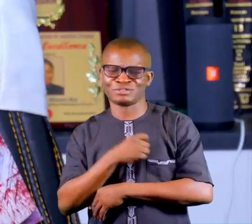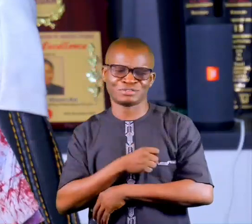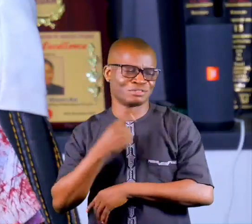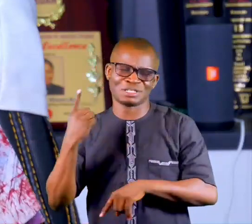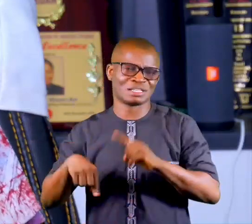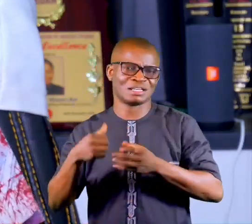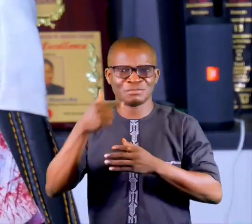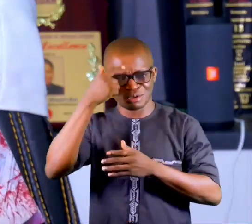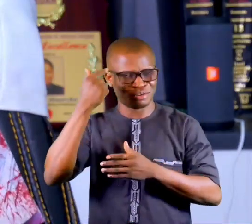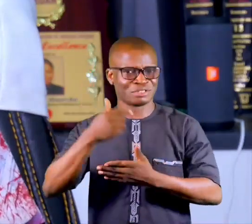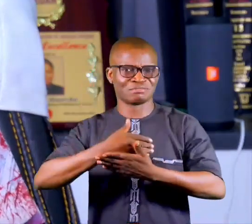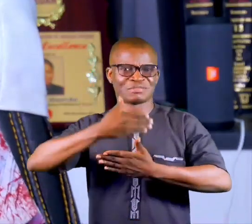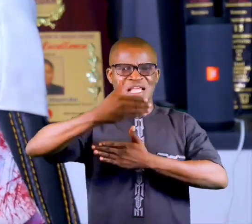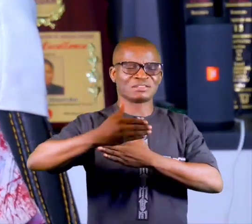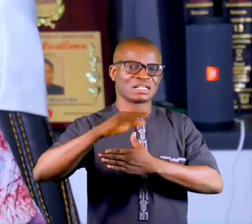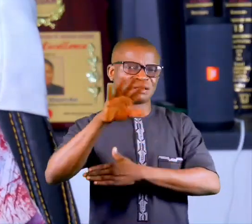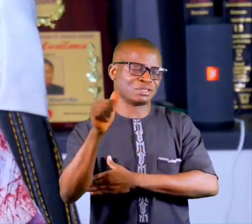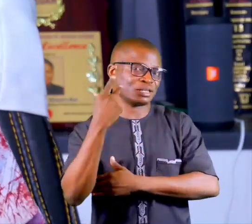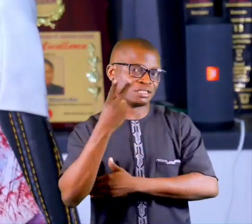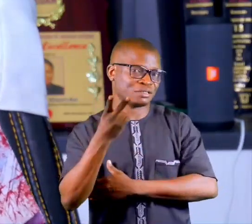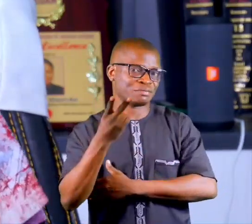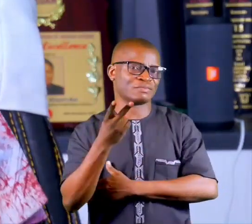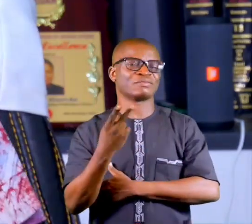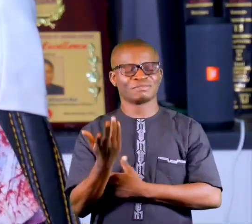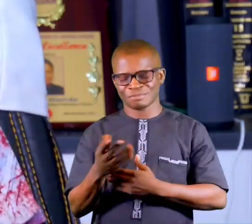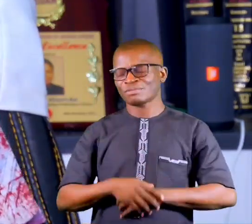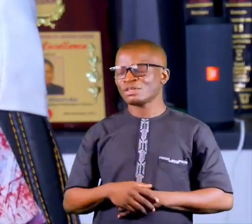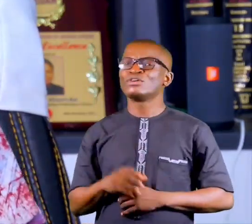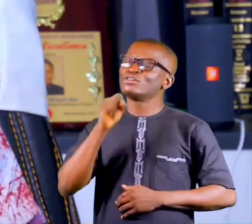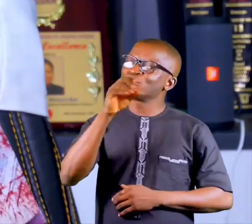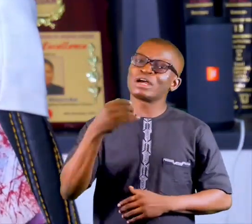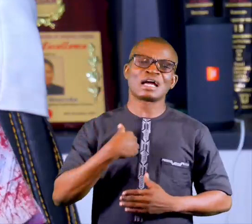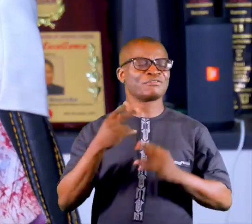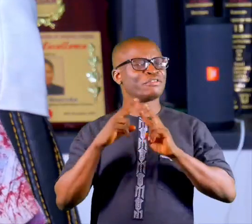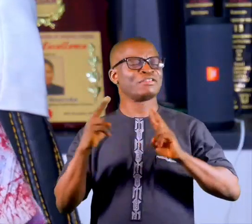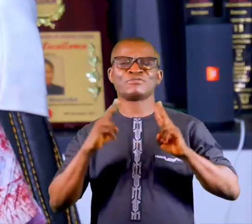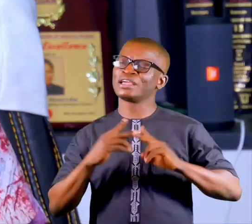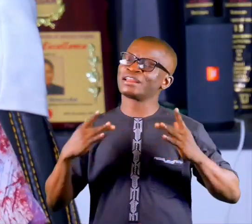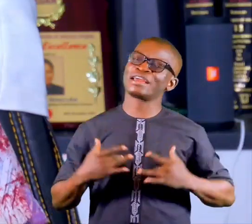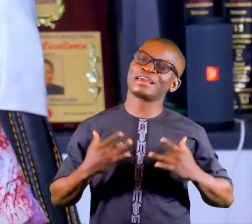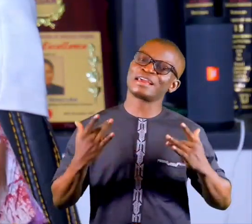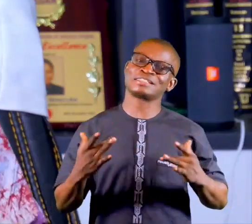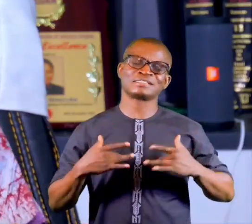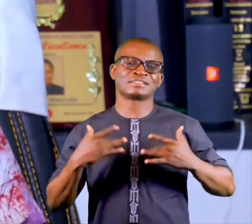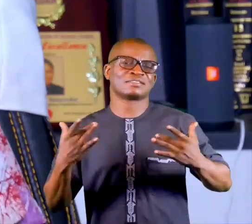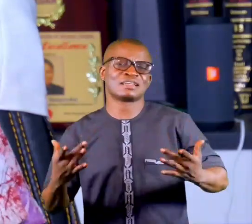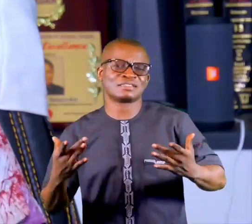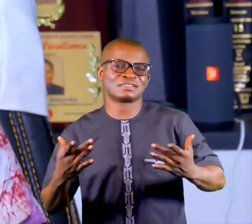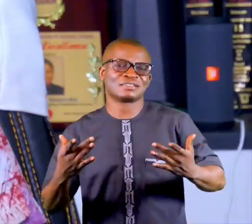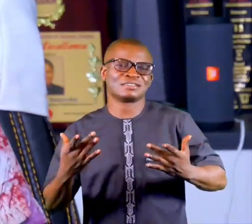assist you. So there is this very exciting alignment of the